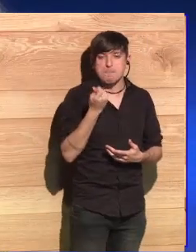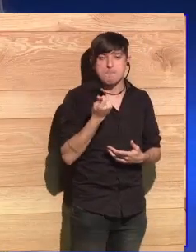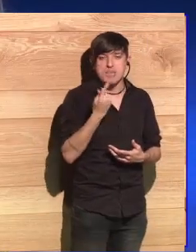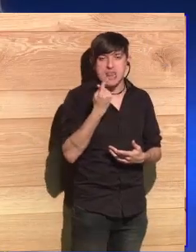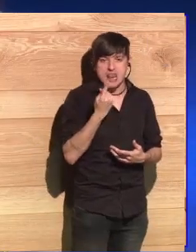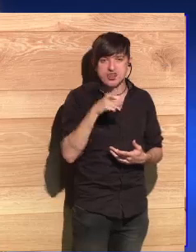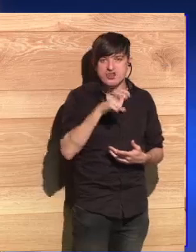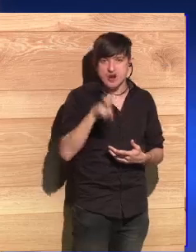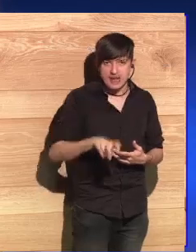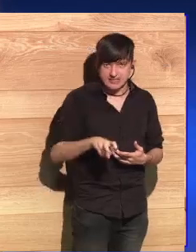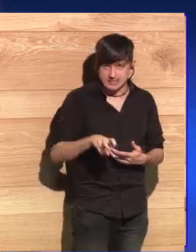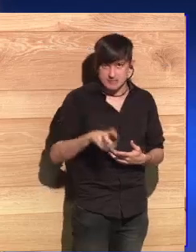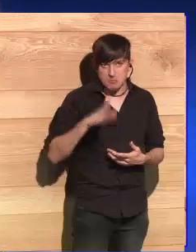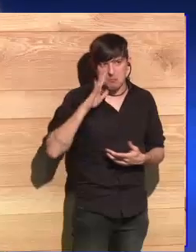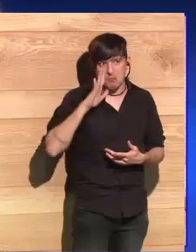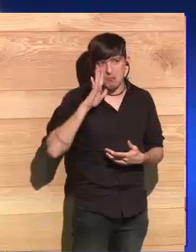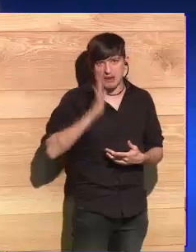in January of